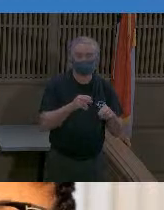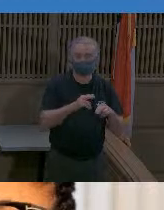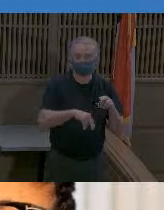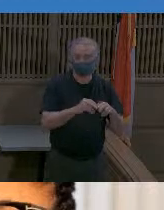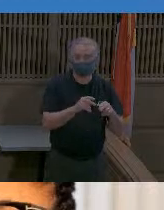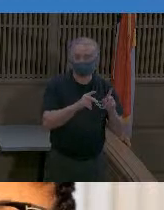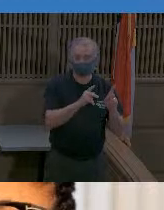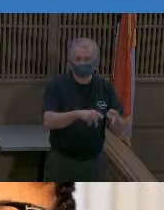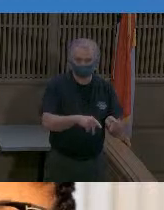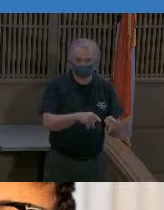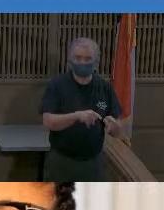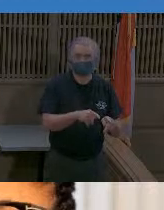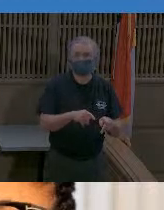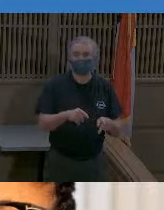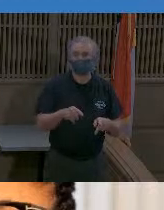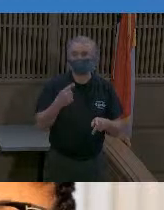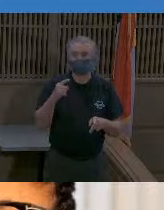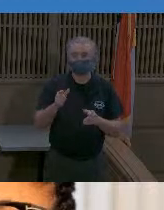go to Facebook.